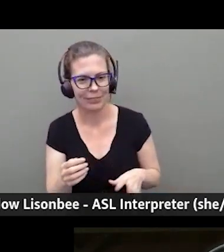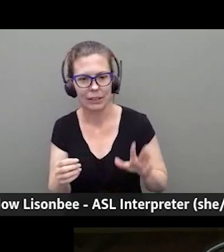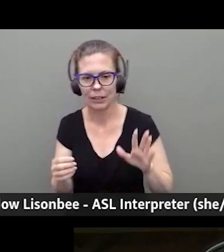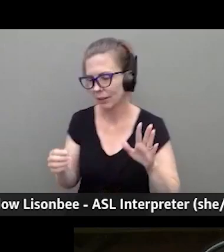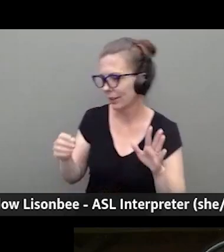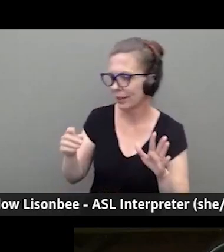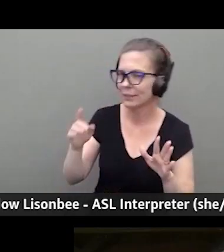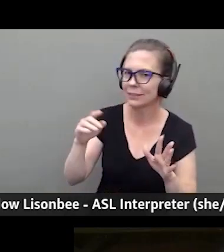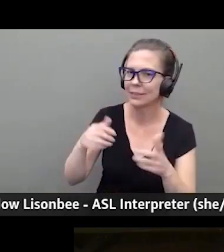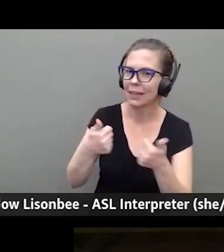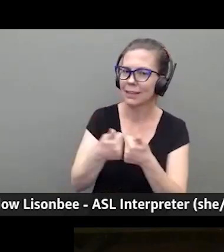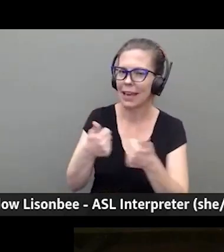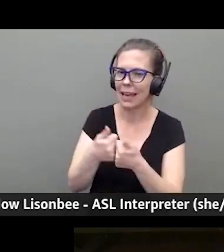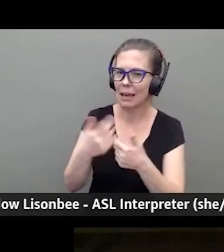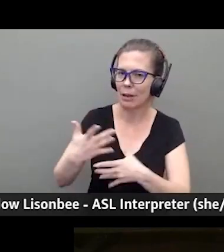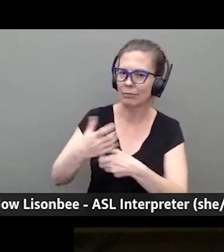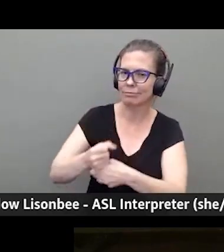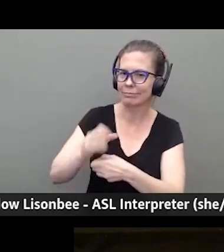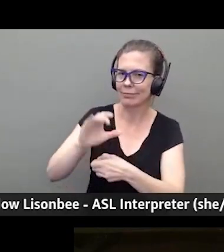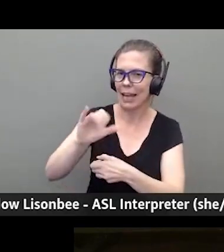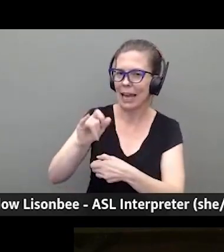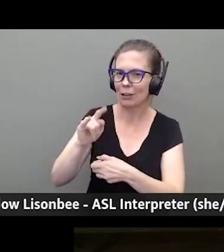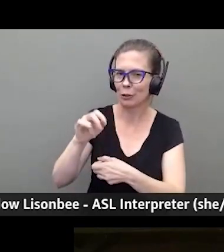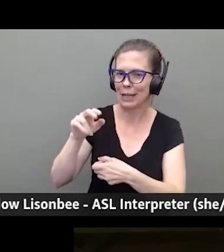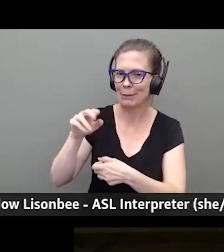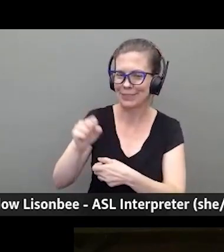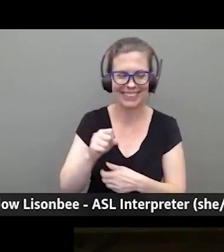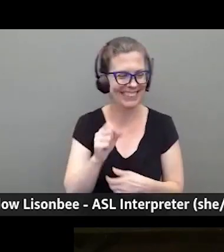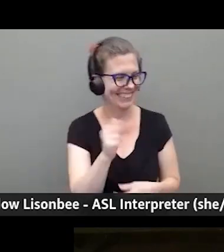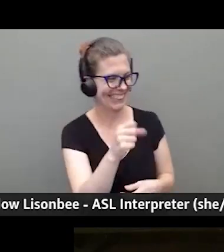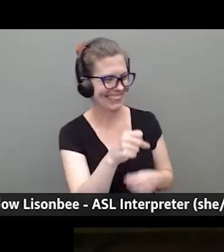This is a game of acronyms. Yes.